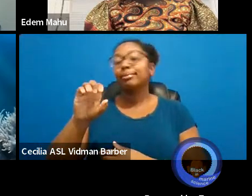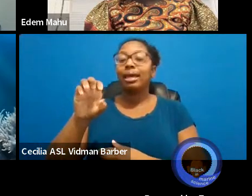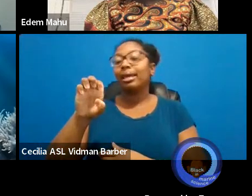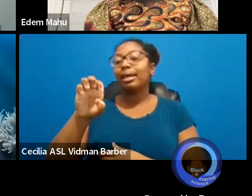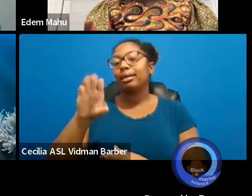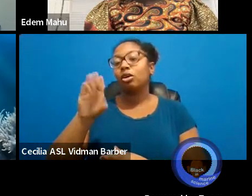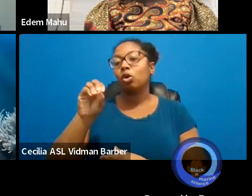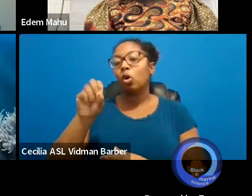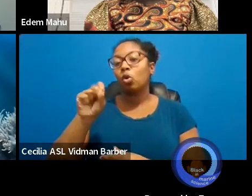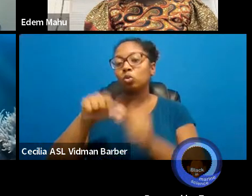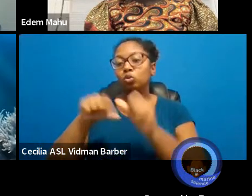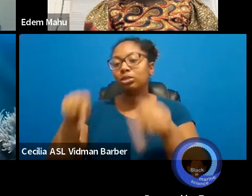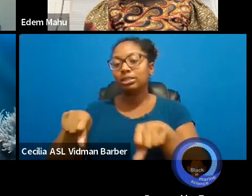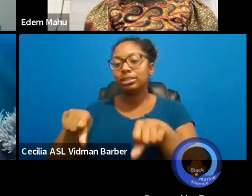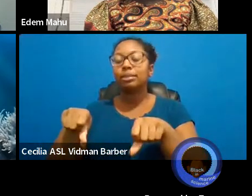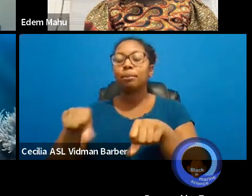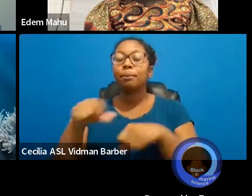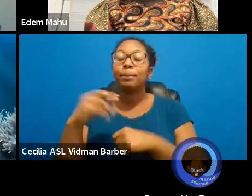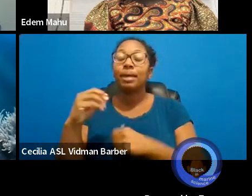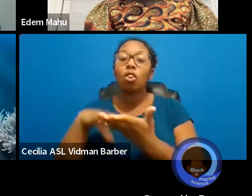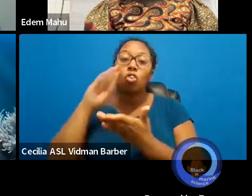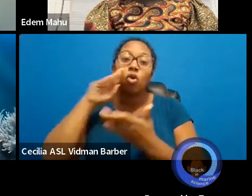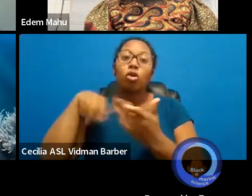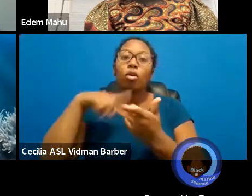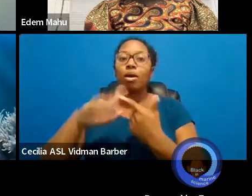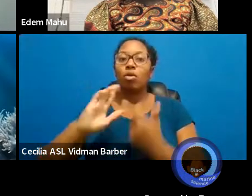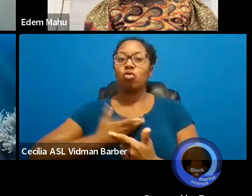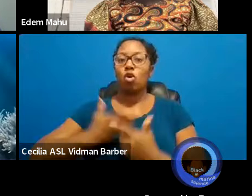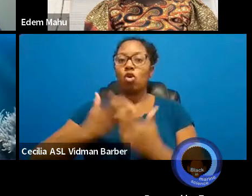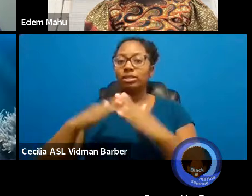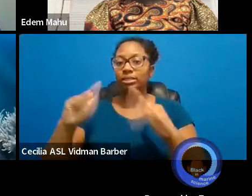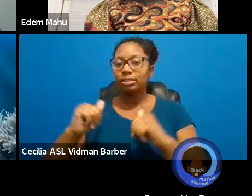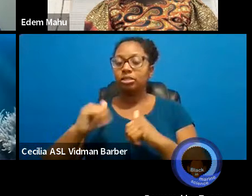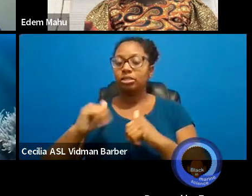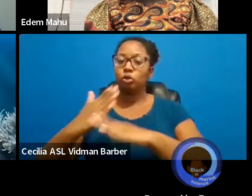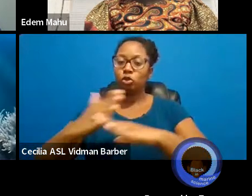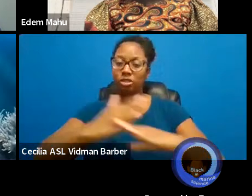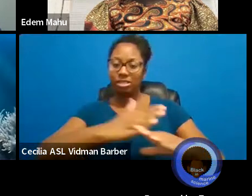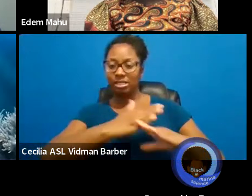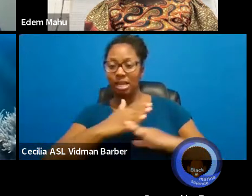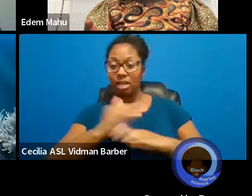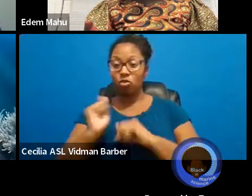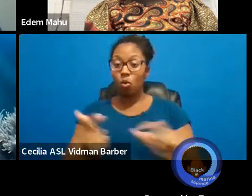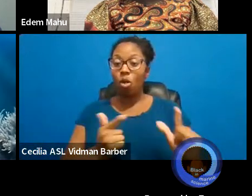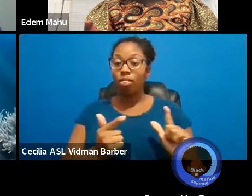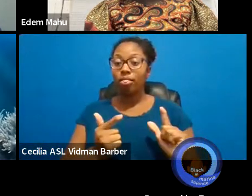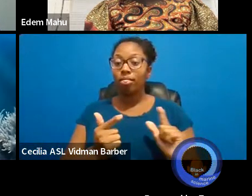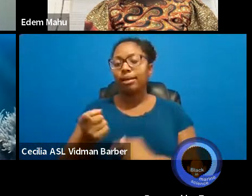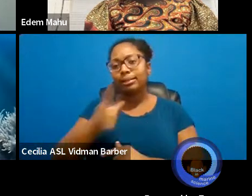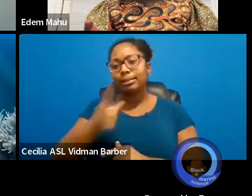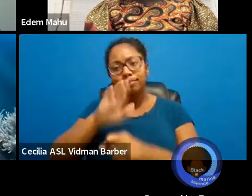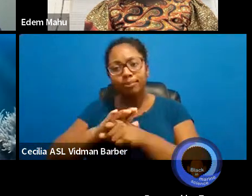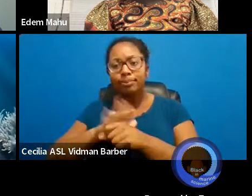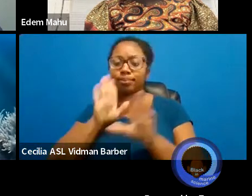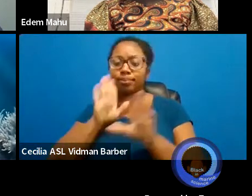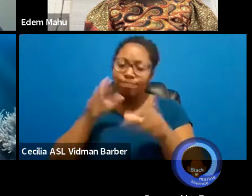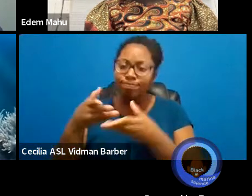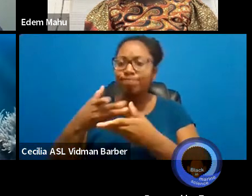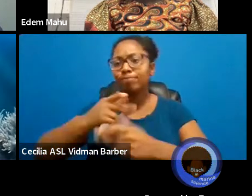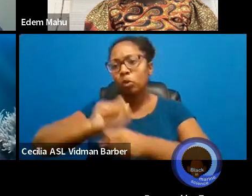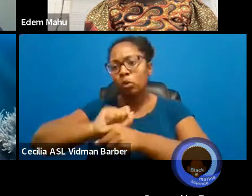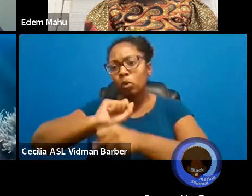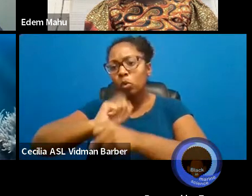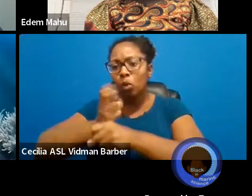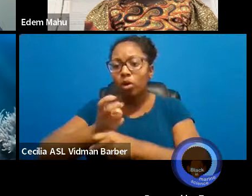with opportunities to learn about blue carbon ecosystems and take action to protect them. He's committed, and hard work earned him